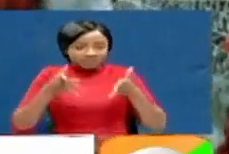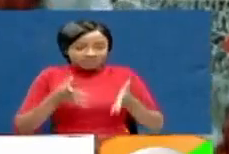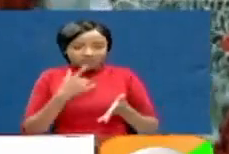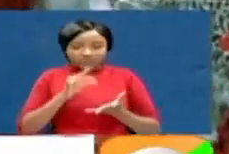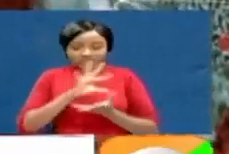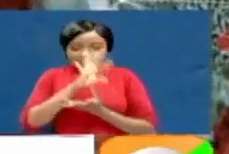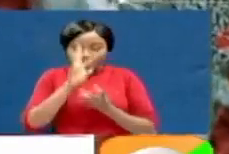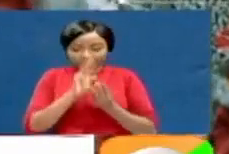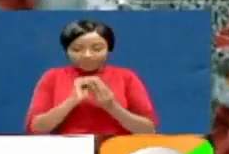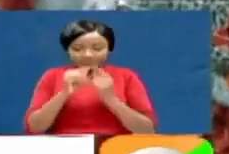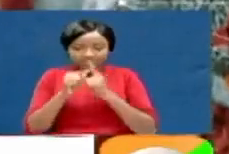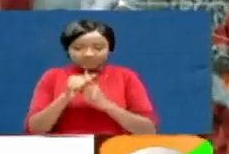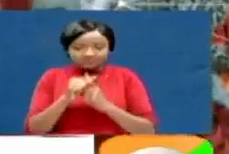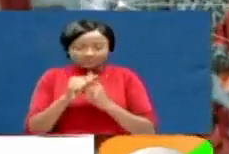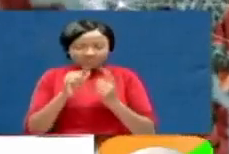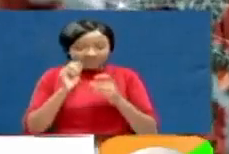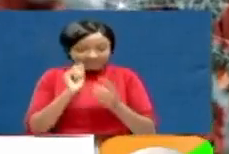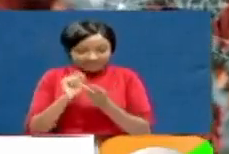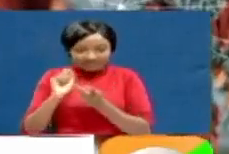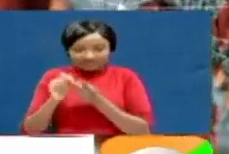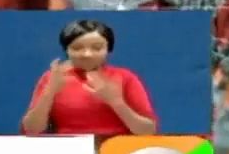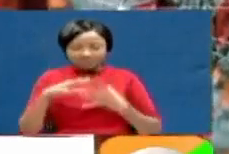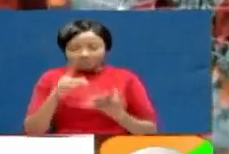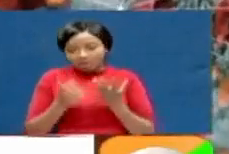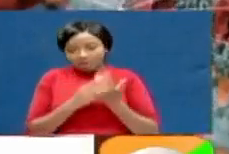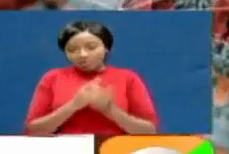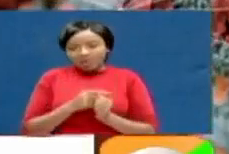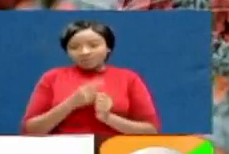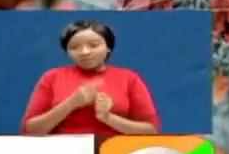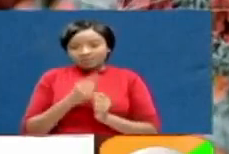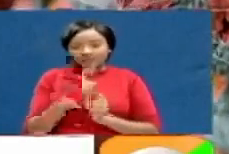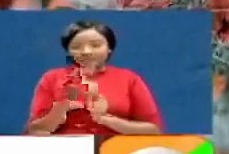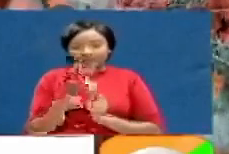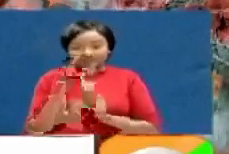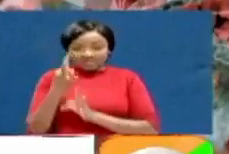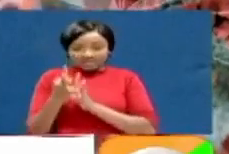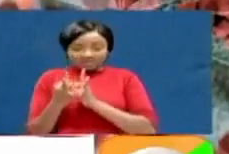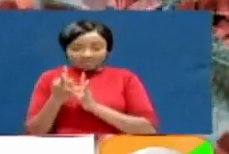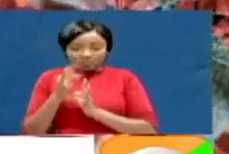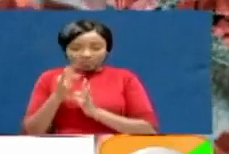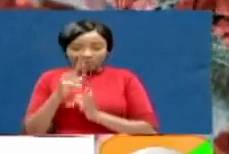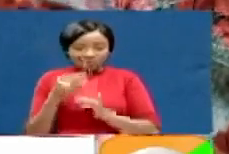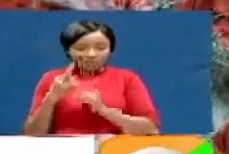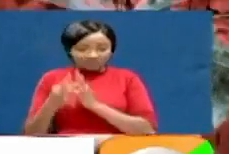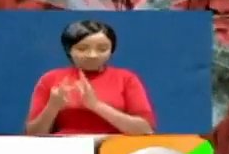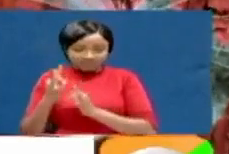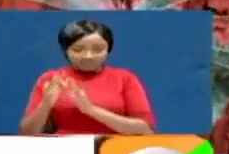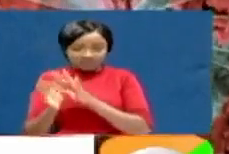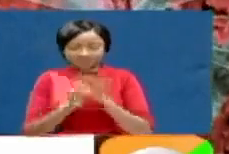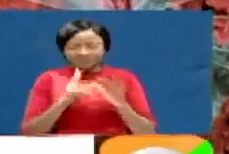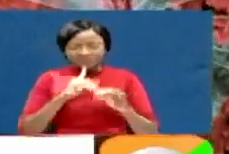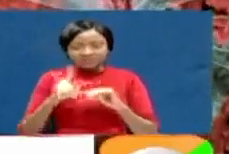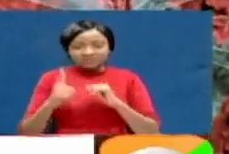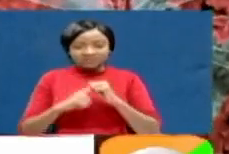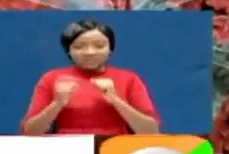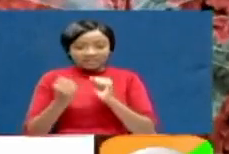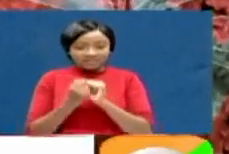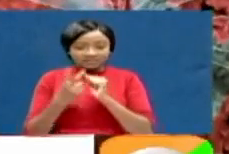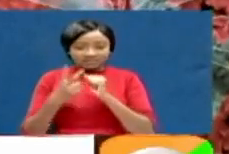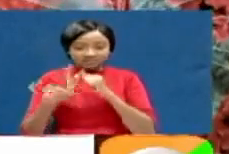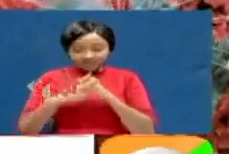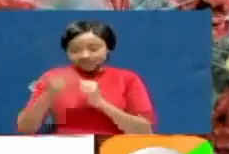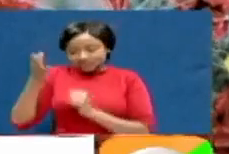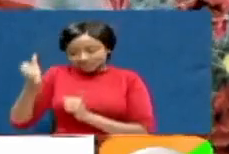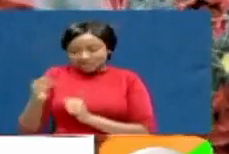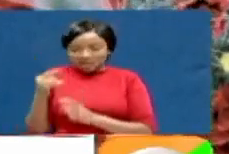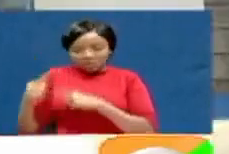tested 1,433 samples from 2,015 individuals on quarantine, and another 617 individuals still